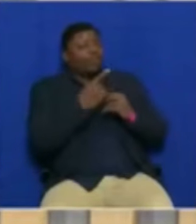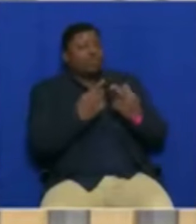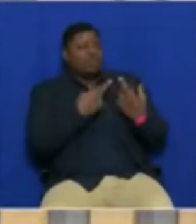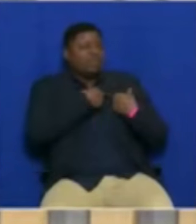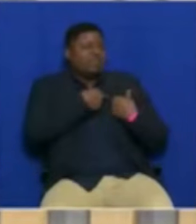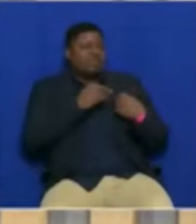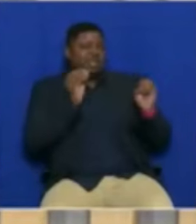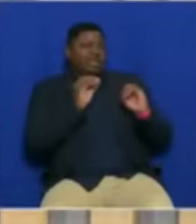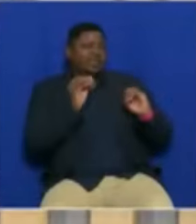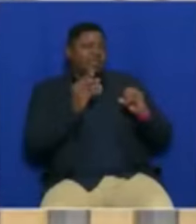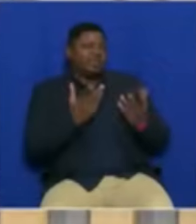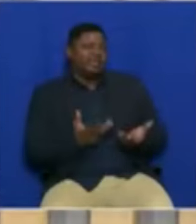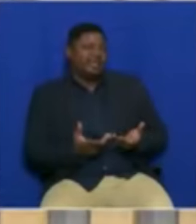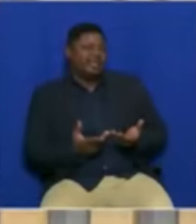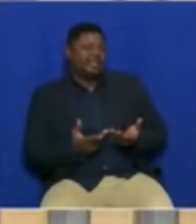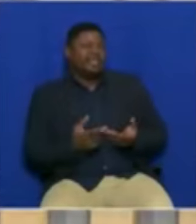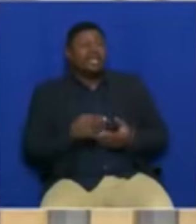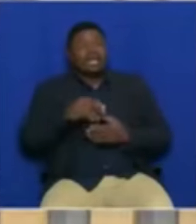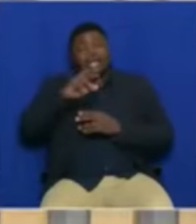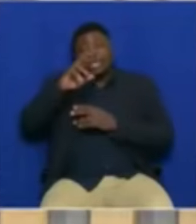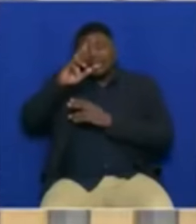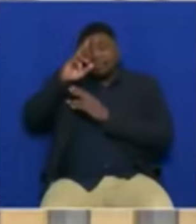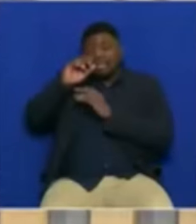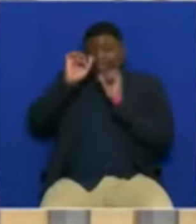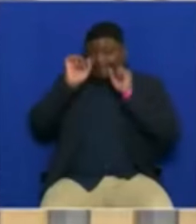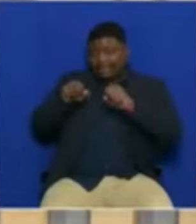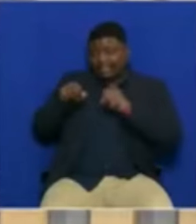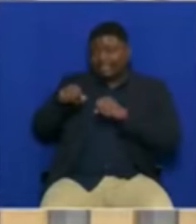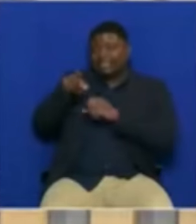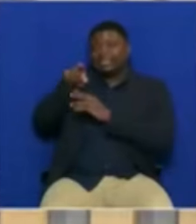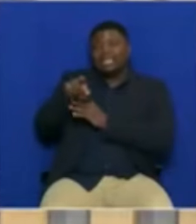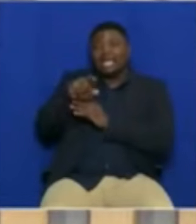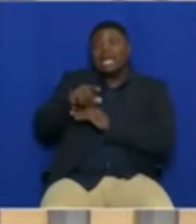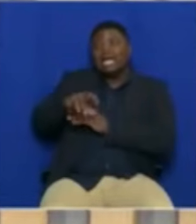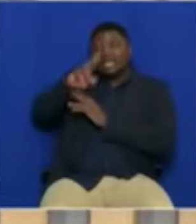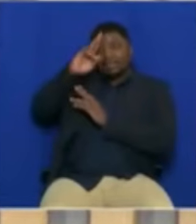it's prosecution-led, they decide to prosecute or not to prosecute.